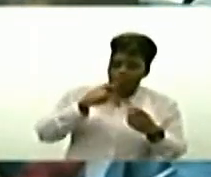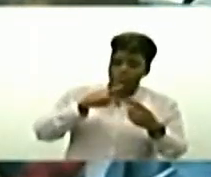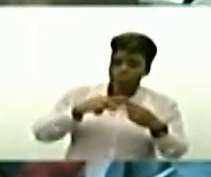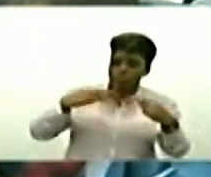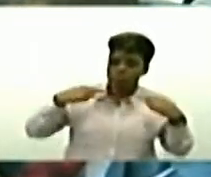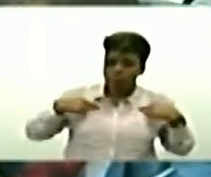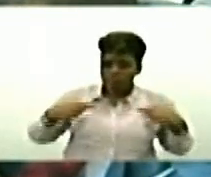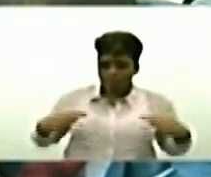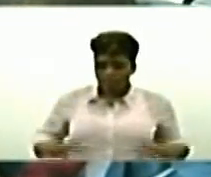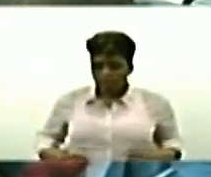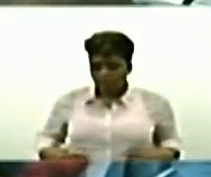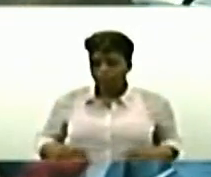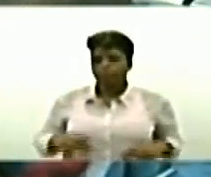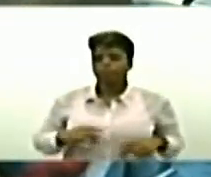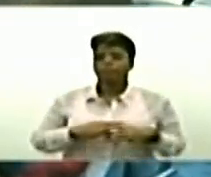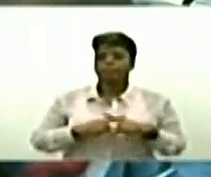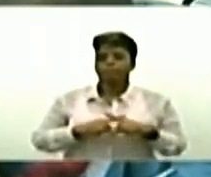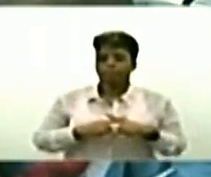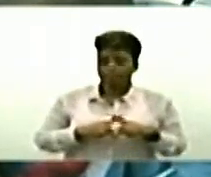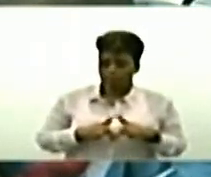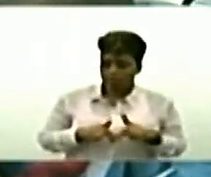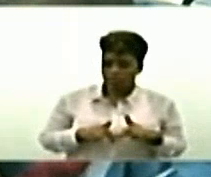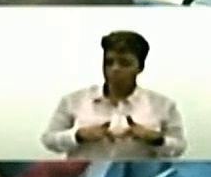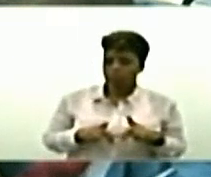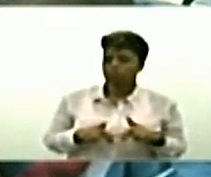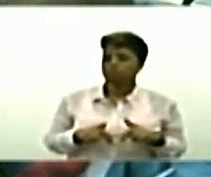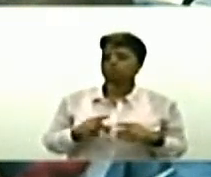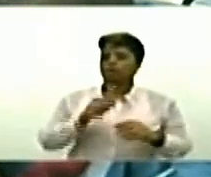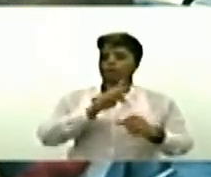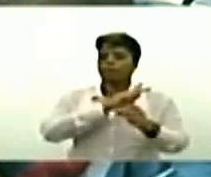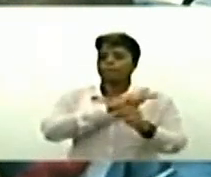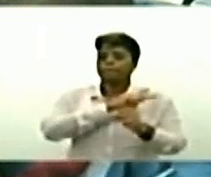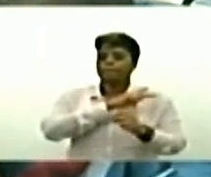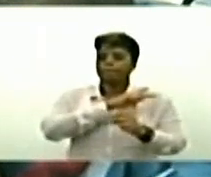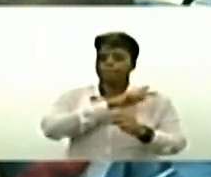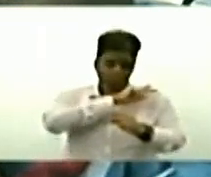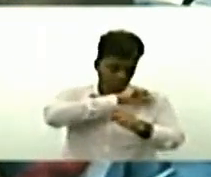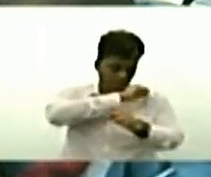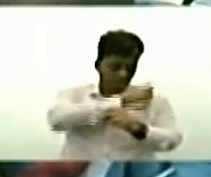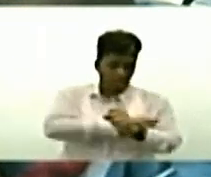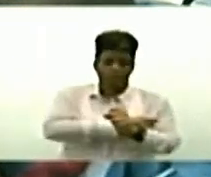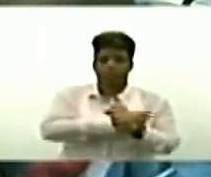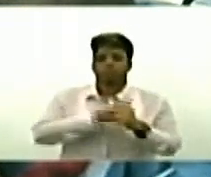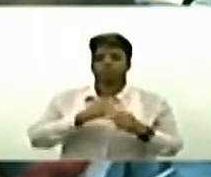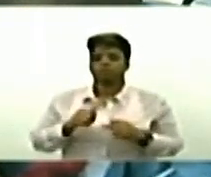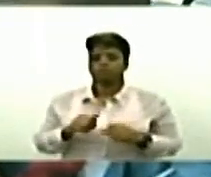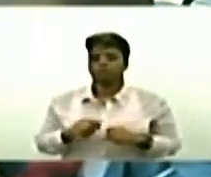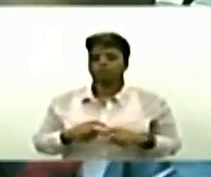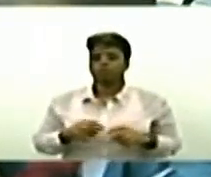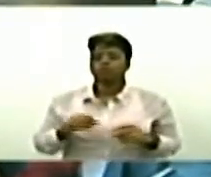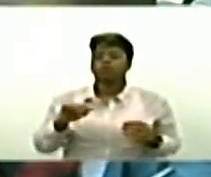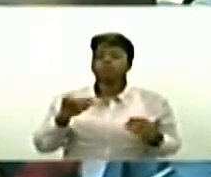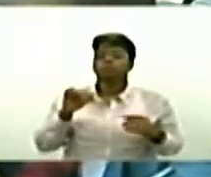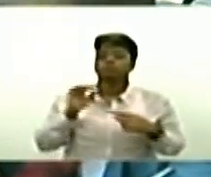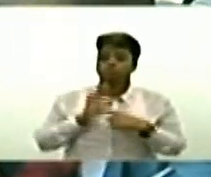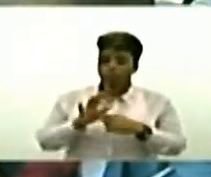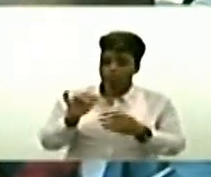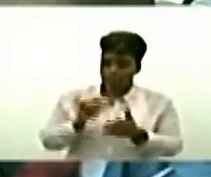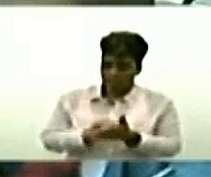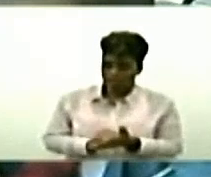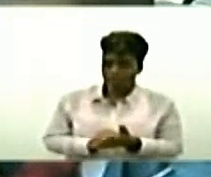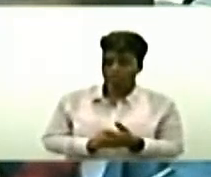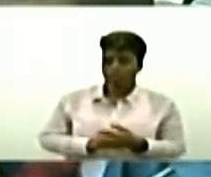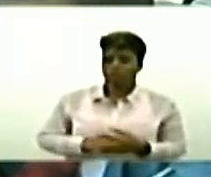to differentiate, but is speaking towards the powers, indicating that the wardens will now have